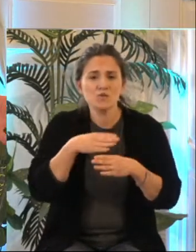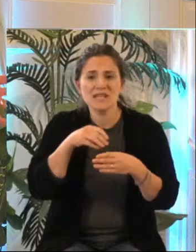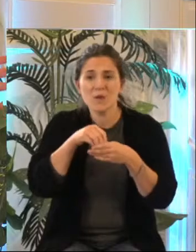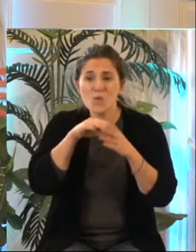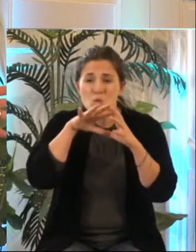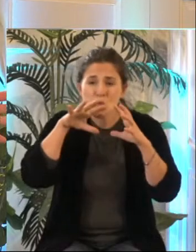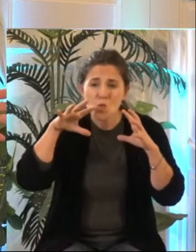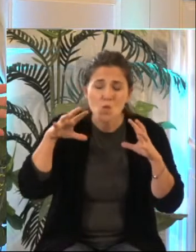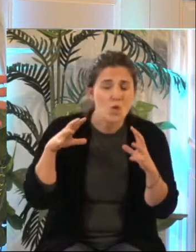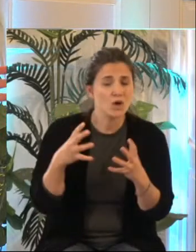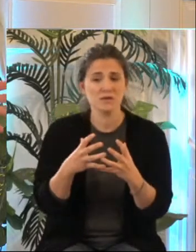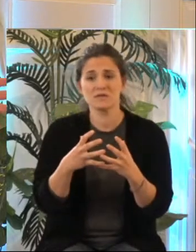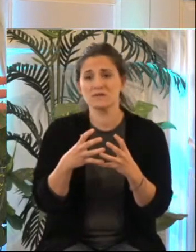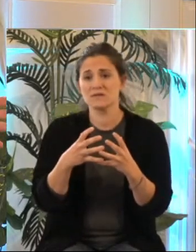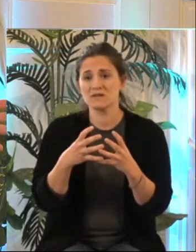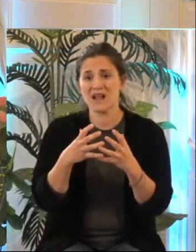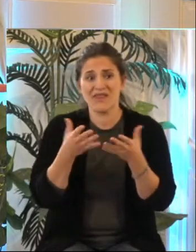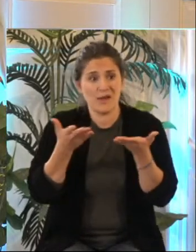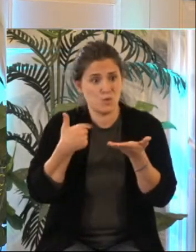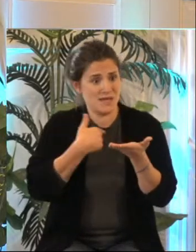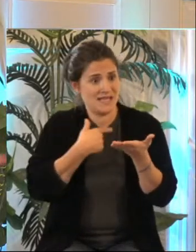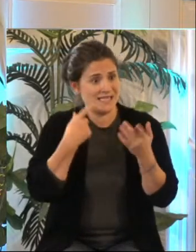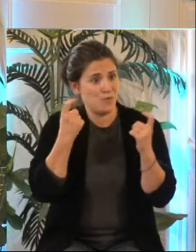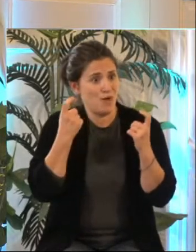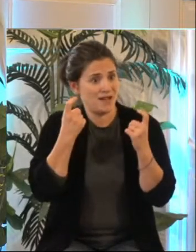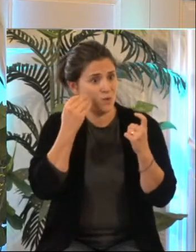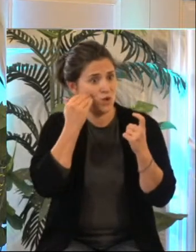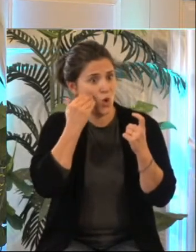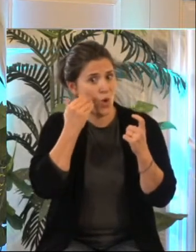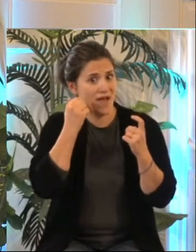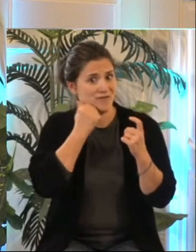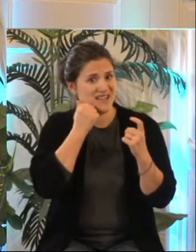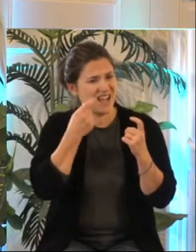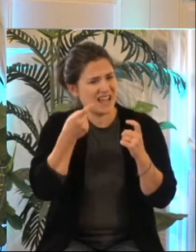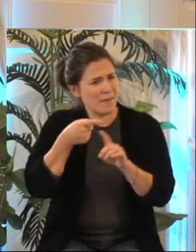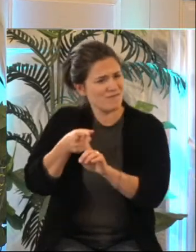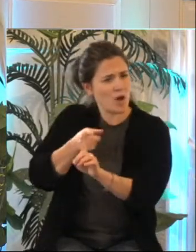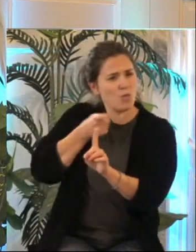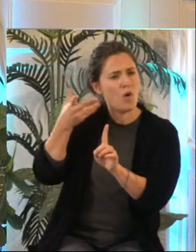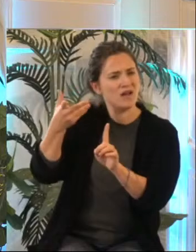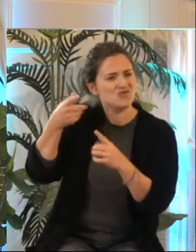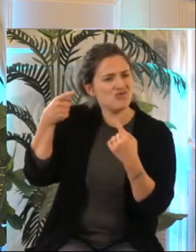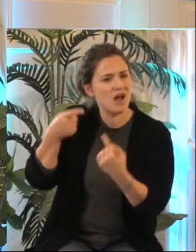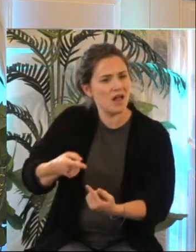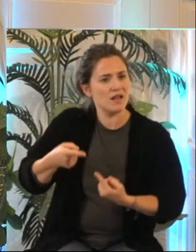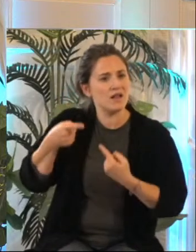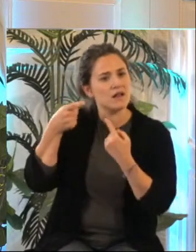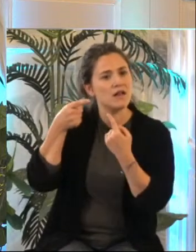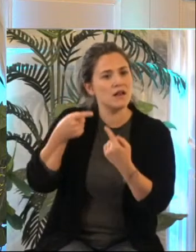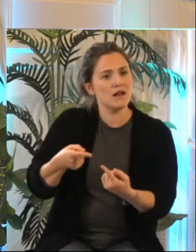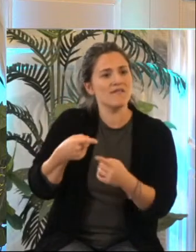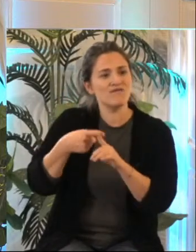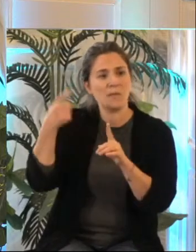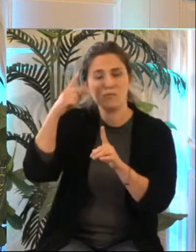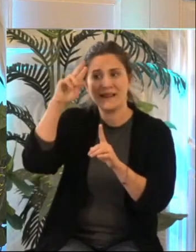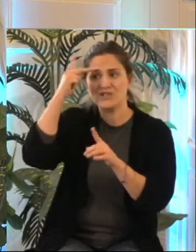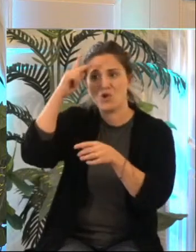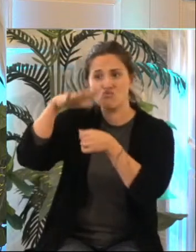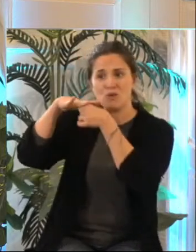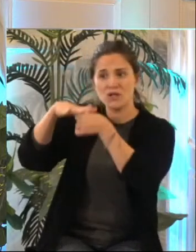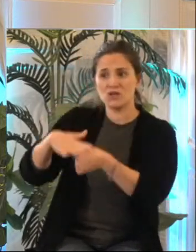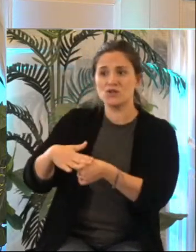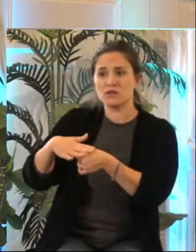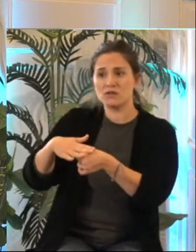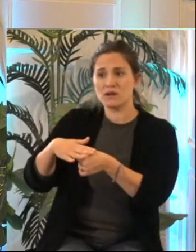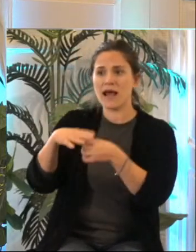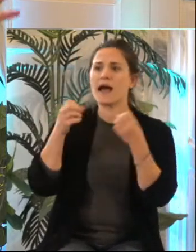world, some of the best music we all know and love came out of struggle, came out of political oppression, came out of times